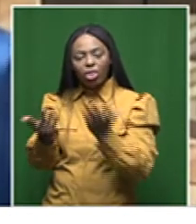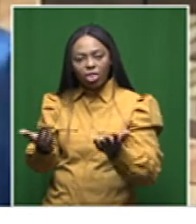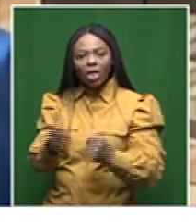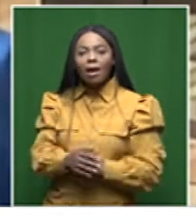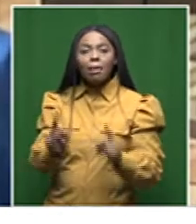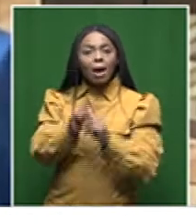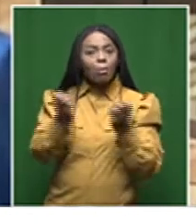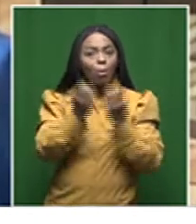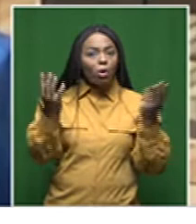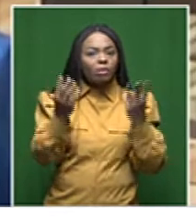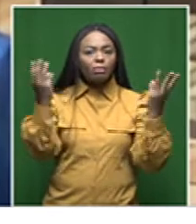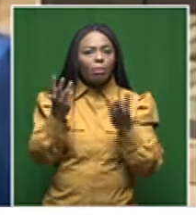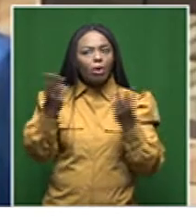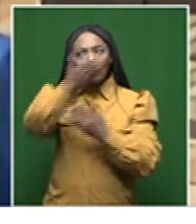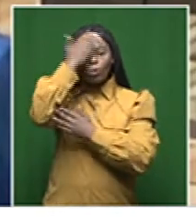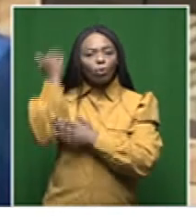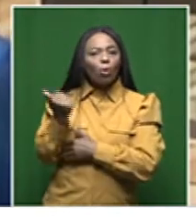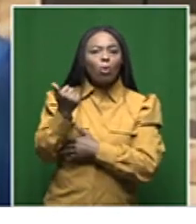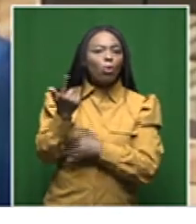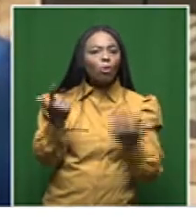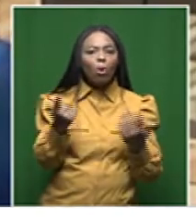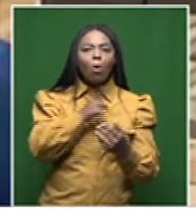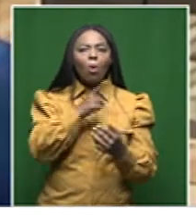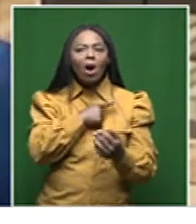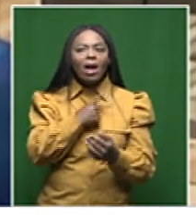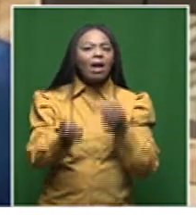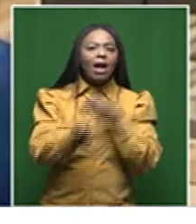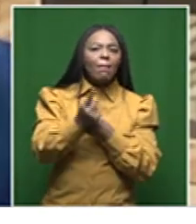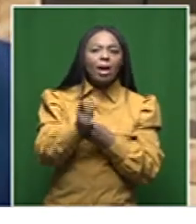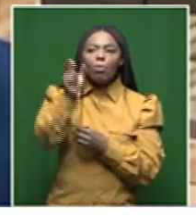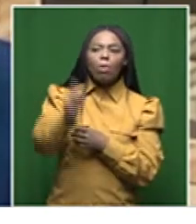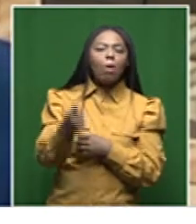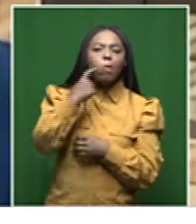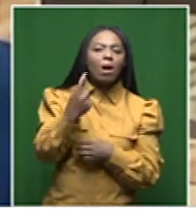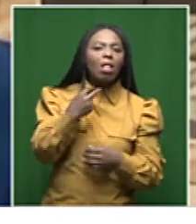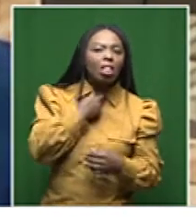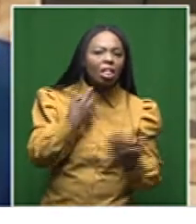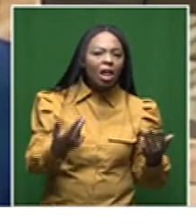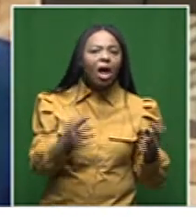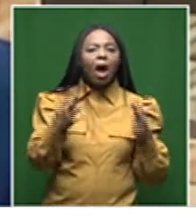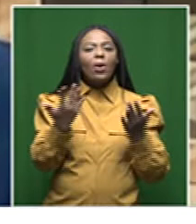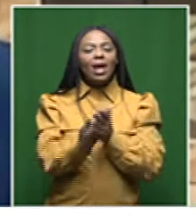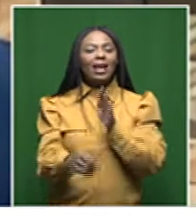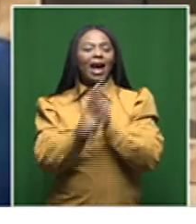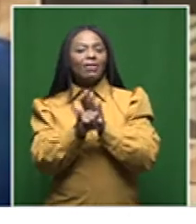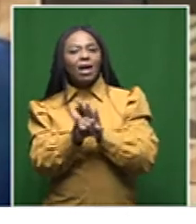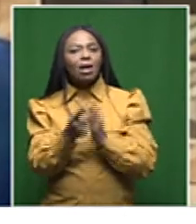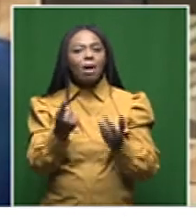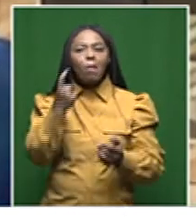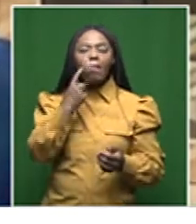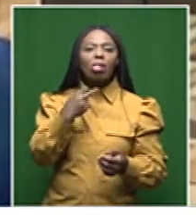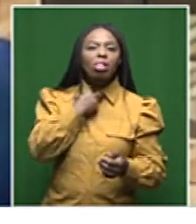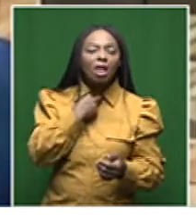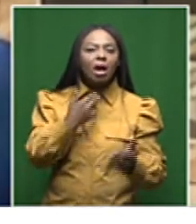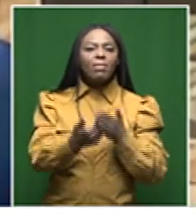don't have that educational awareness, which is key to how people identify their risk before they